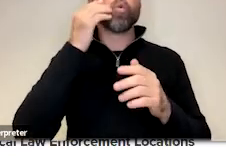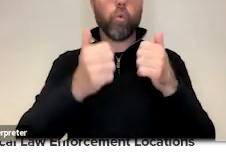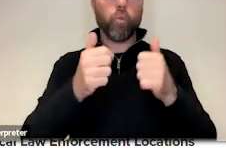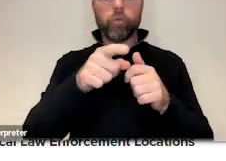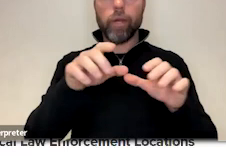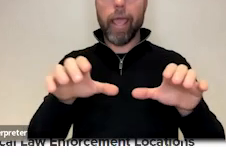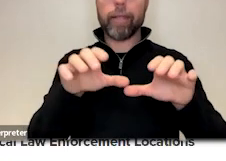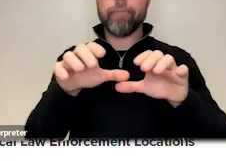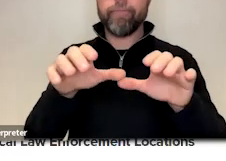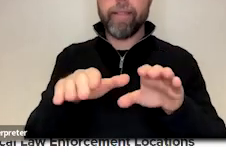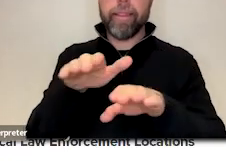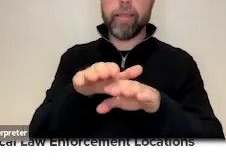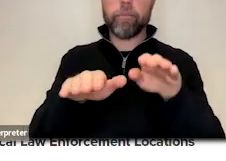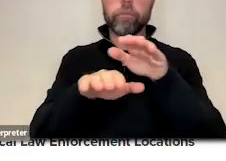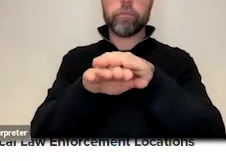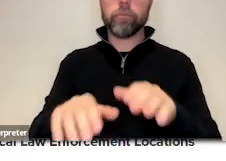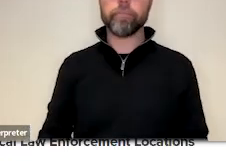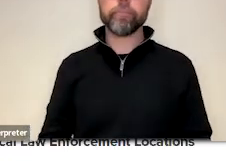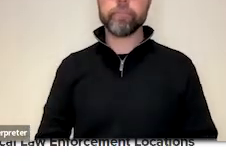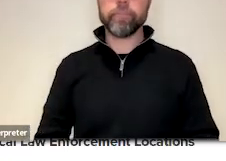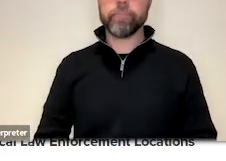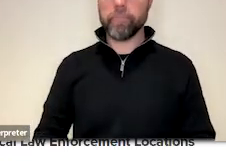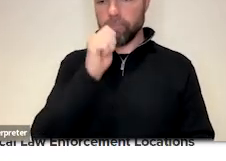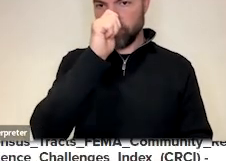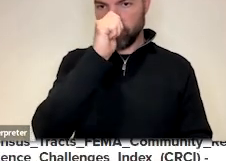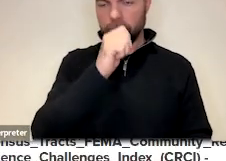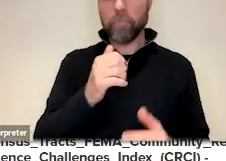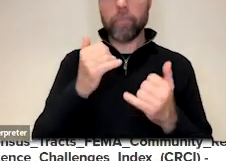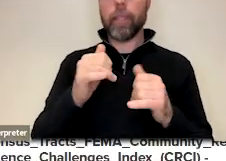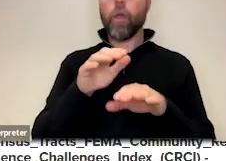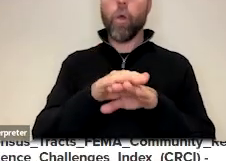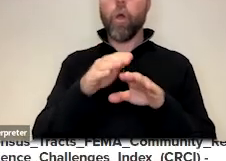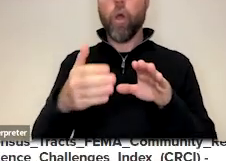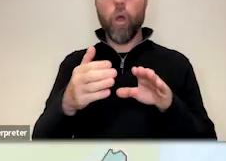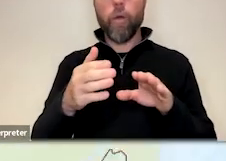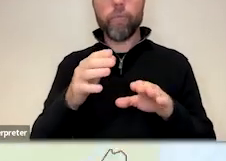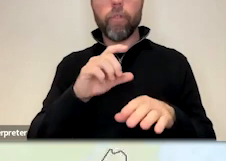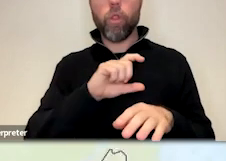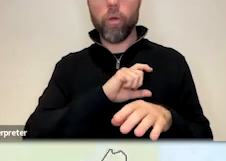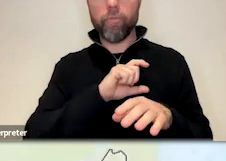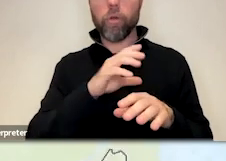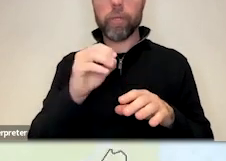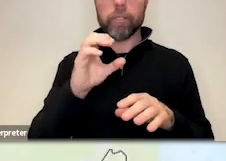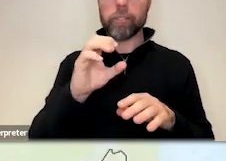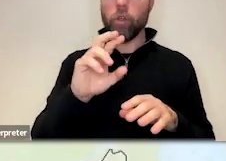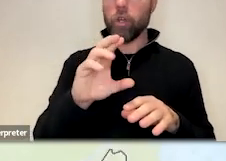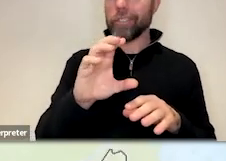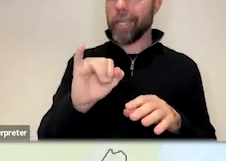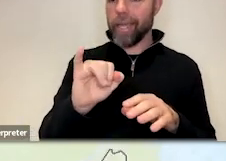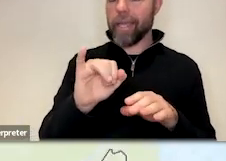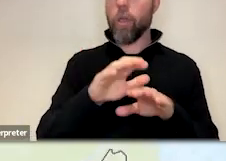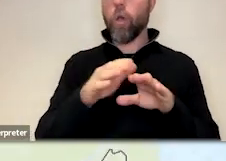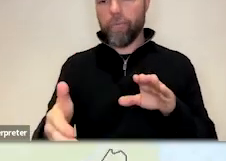your active layers. All right, I'm going to turn off our law enforcement and our CRCI layer here. I